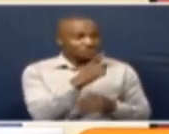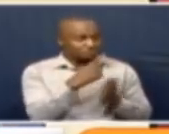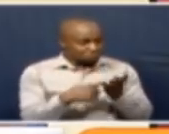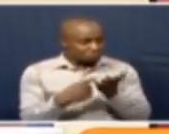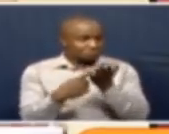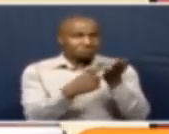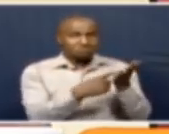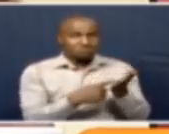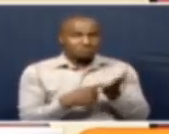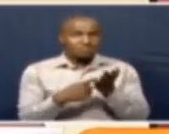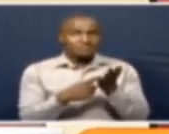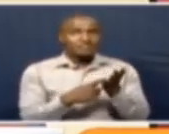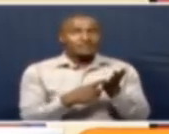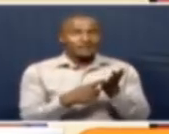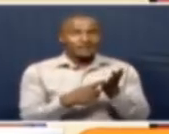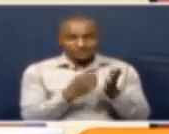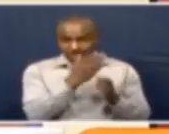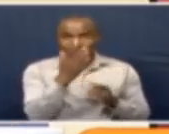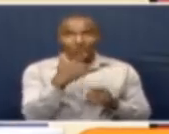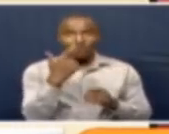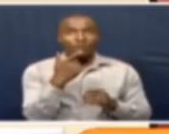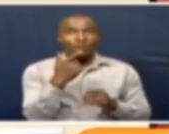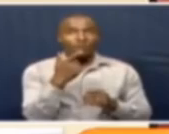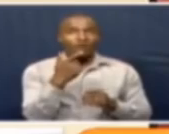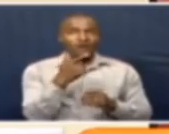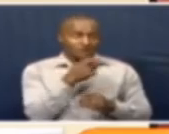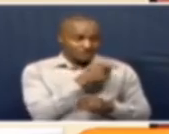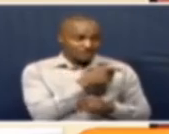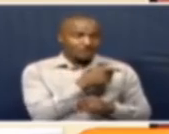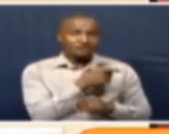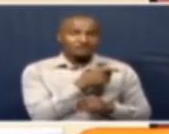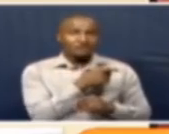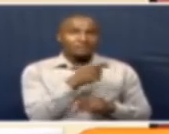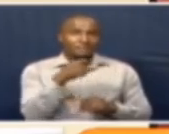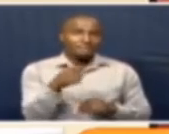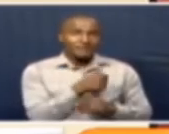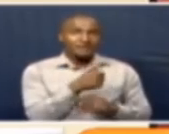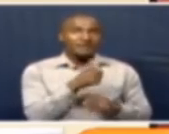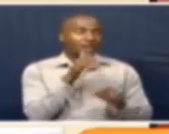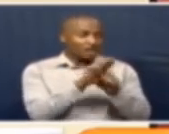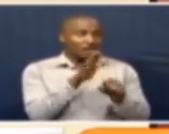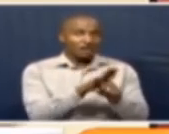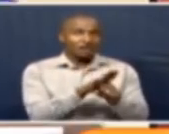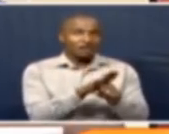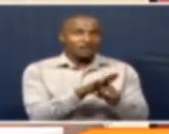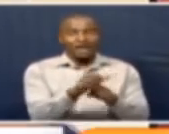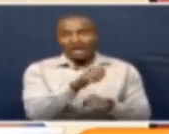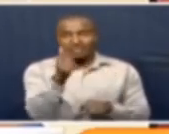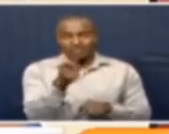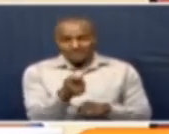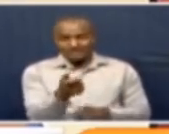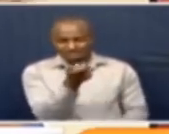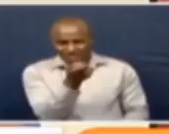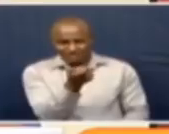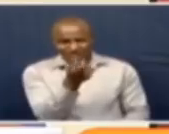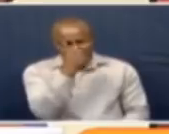around pay models KE, the truth is that there are models who are paid, Sheila here would probably get paid much more than probably somebody who's